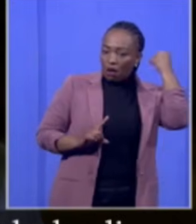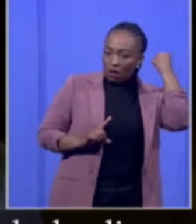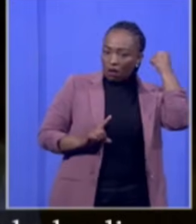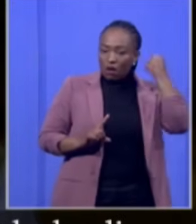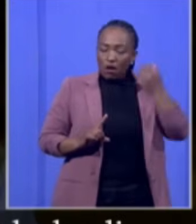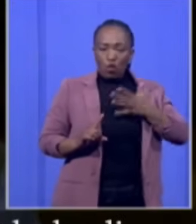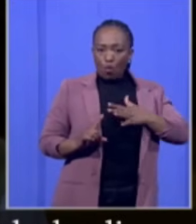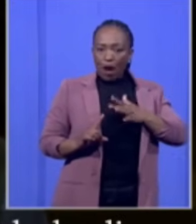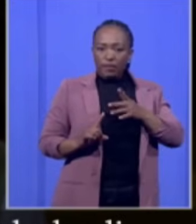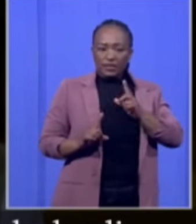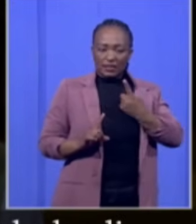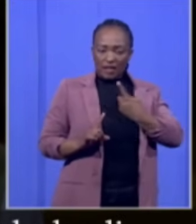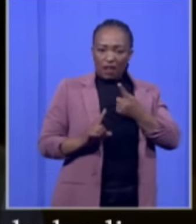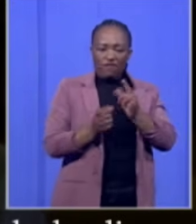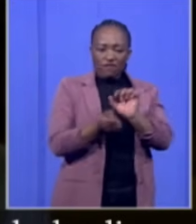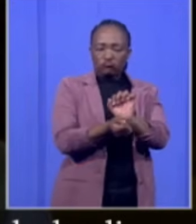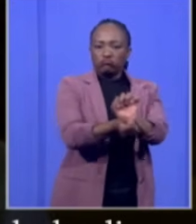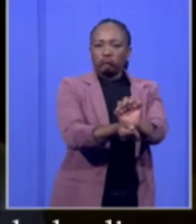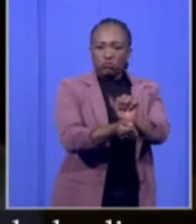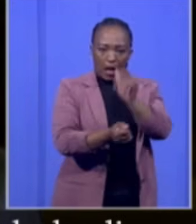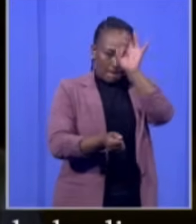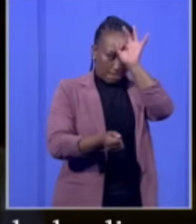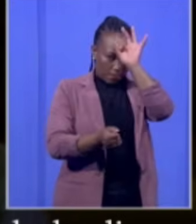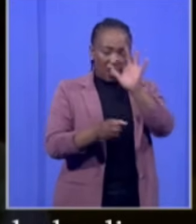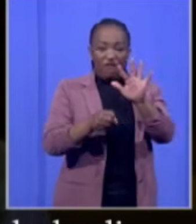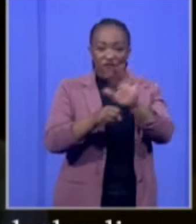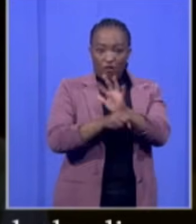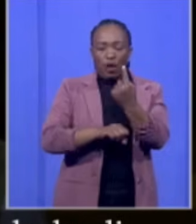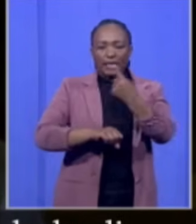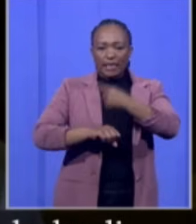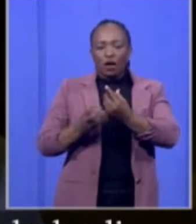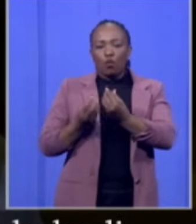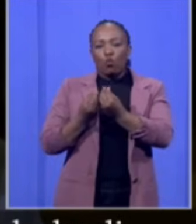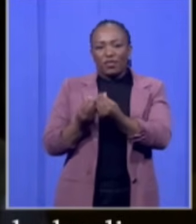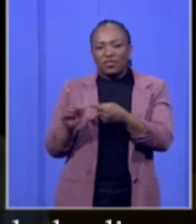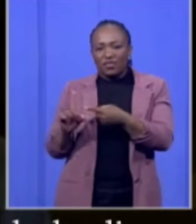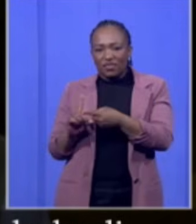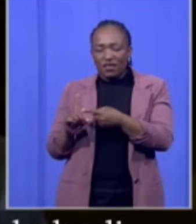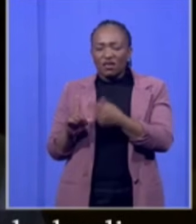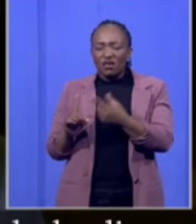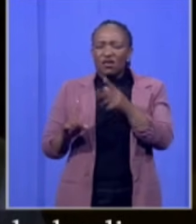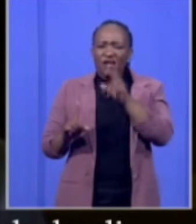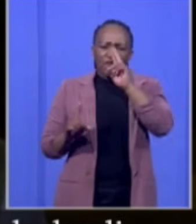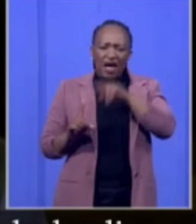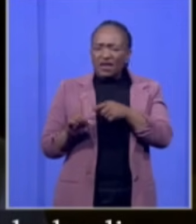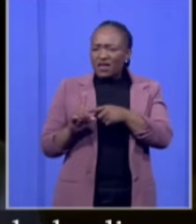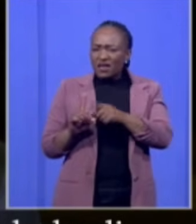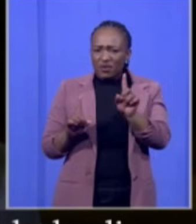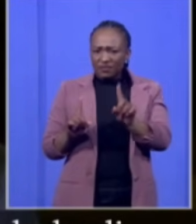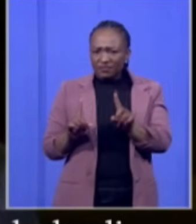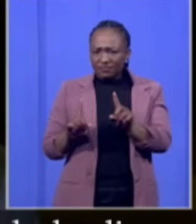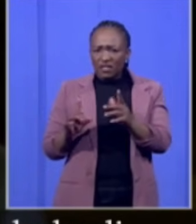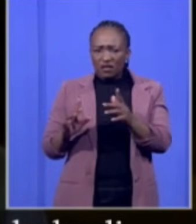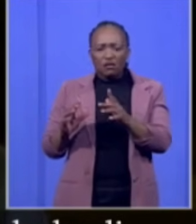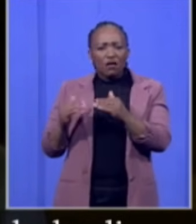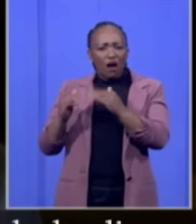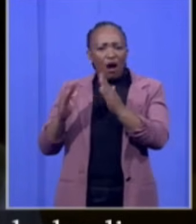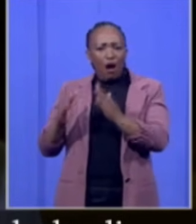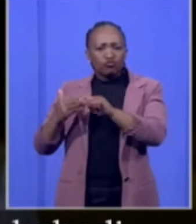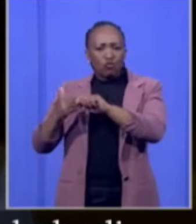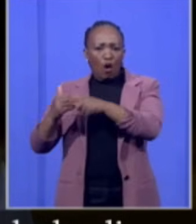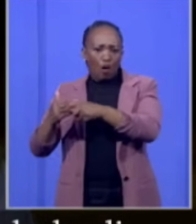the police. And so he spent the whole day with him. What was funny for us because he said he even locked him up in the house and he went to